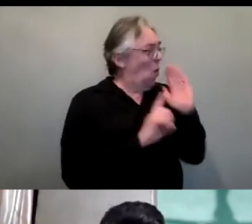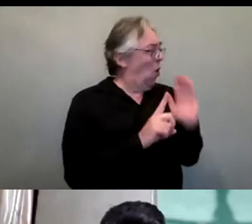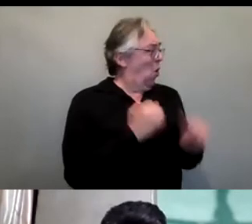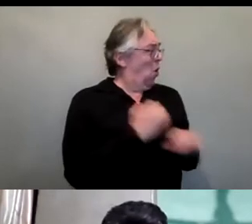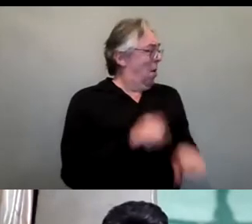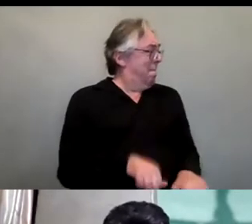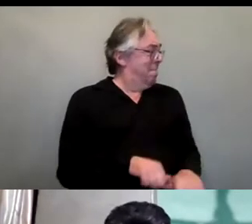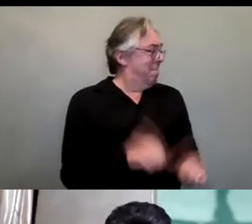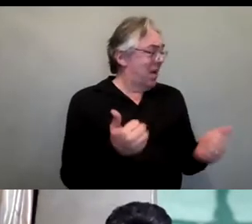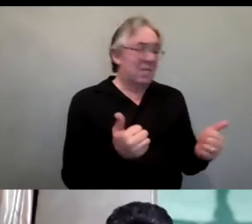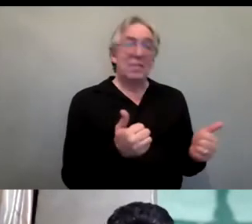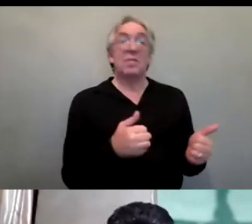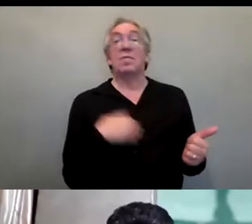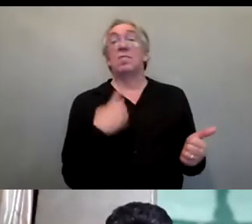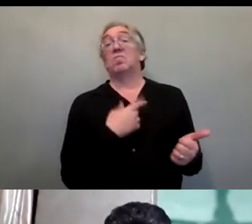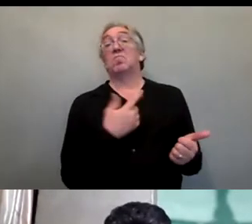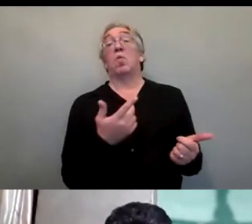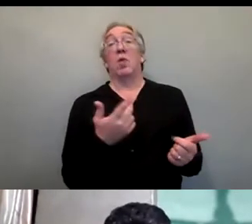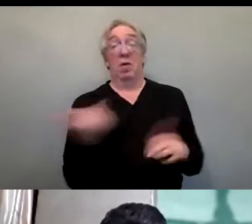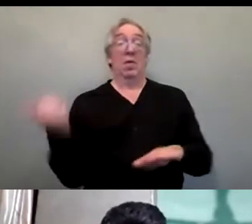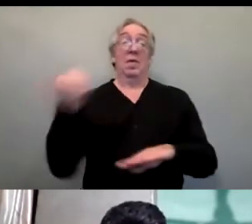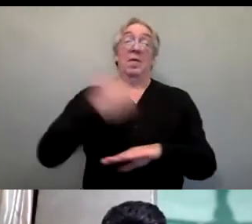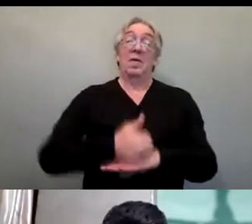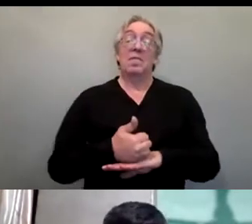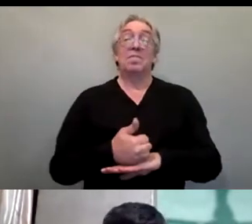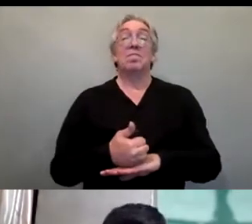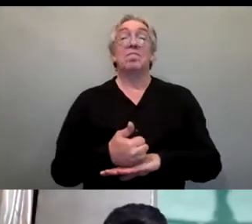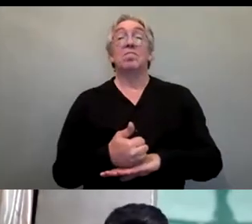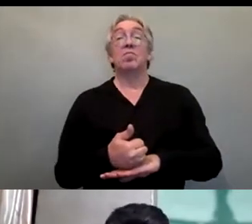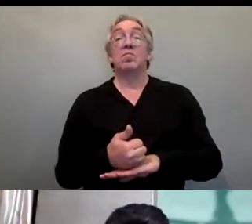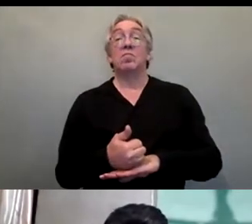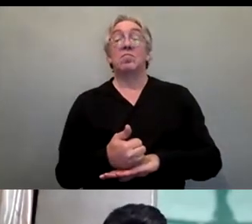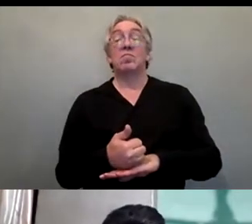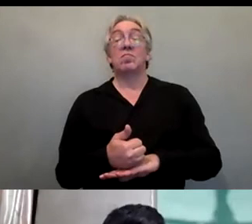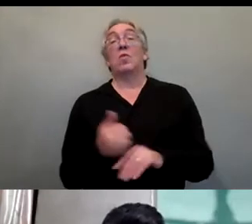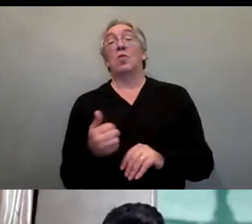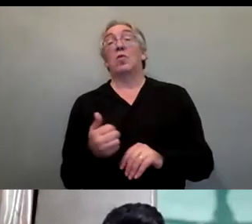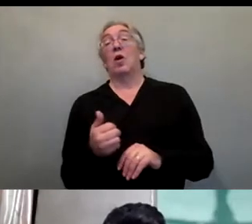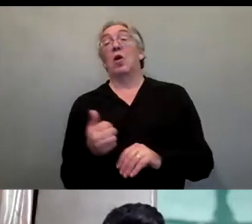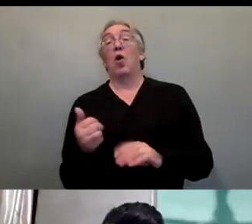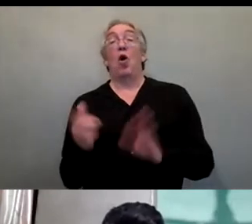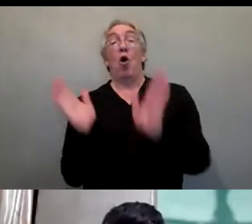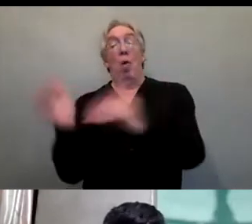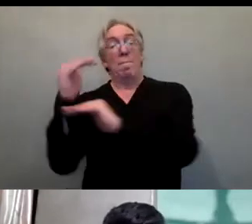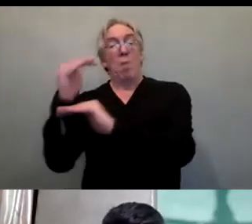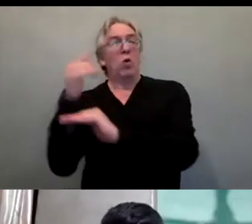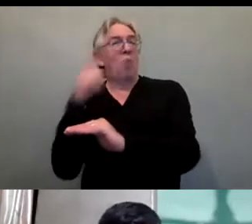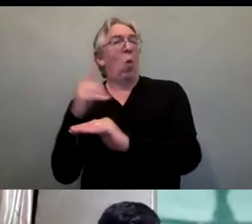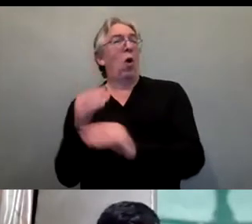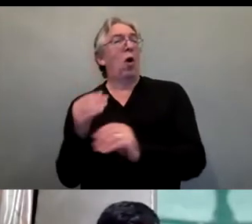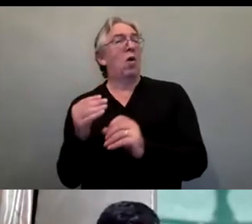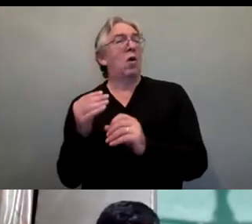as tooltips or hover boxes where we can have further definitions or information. We